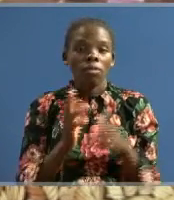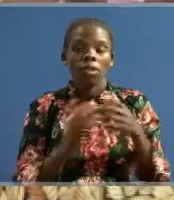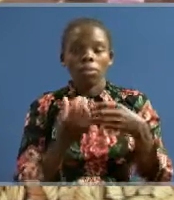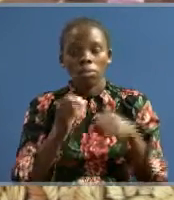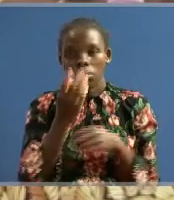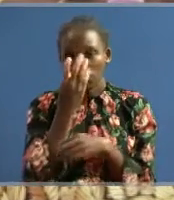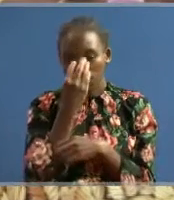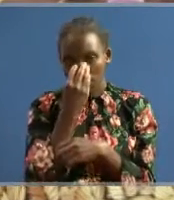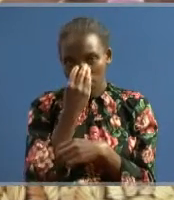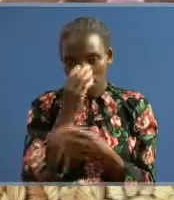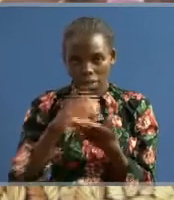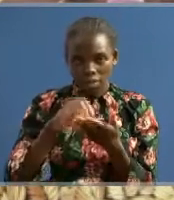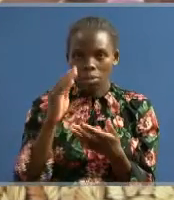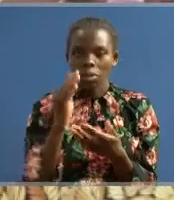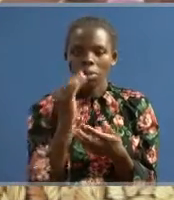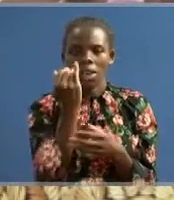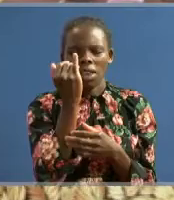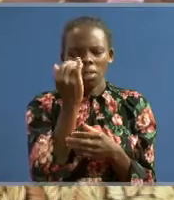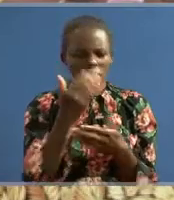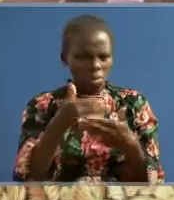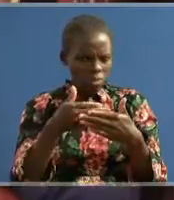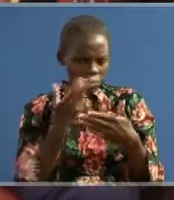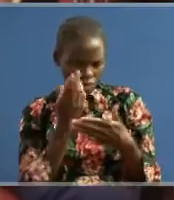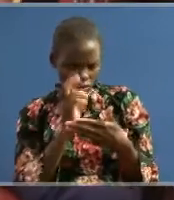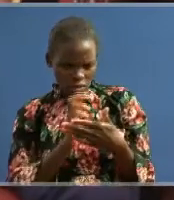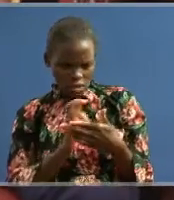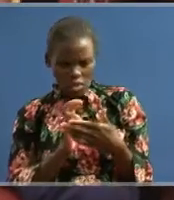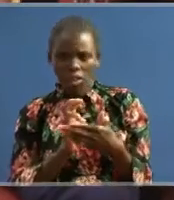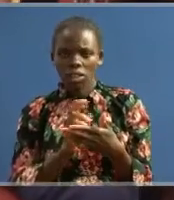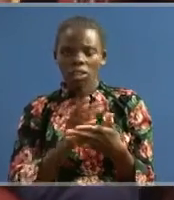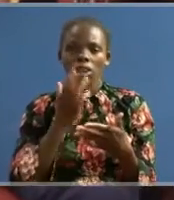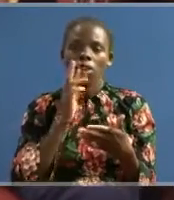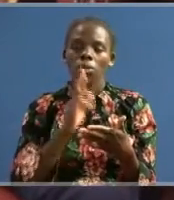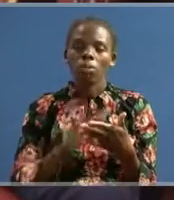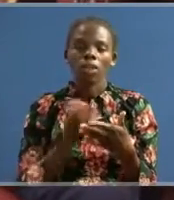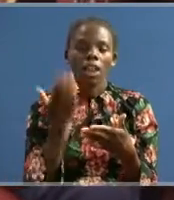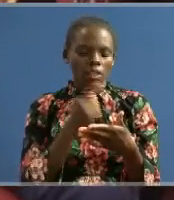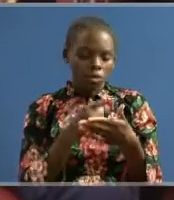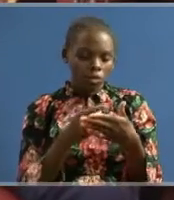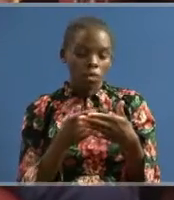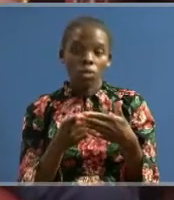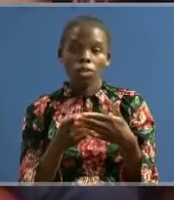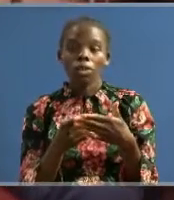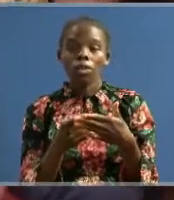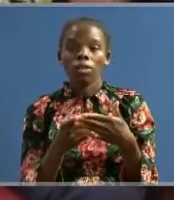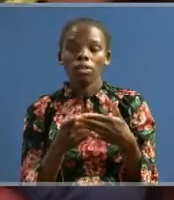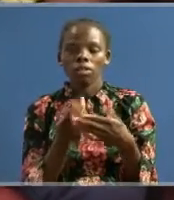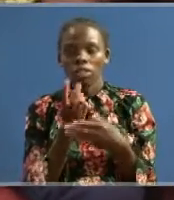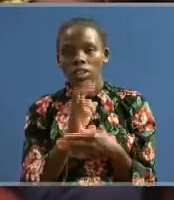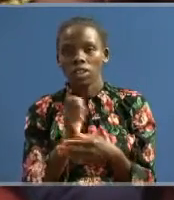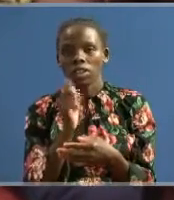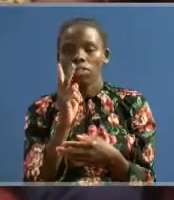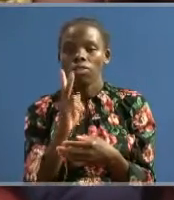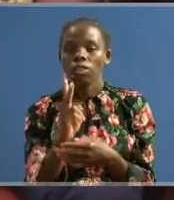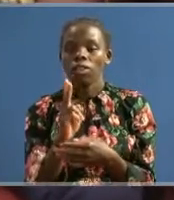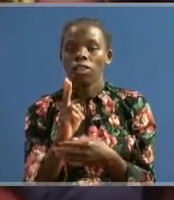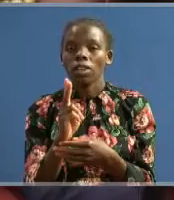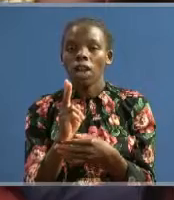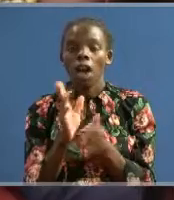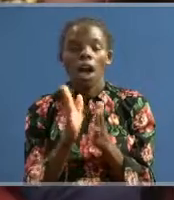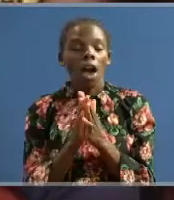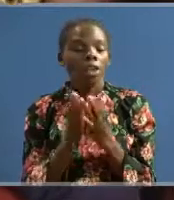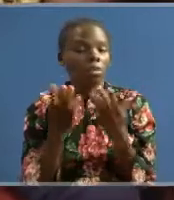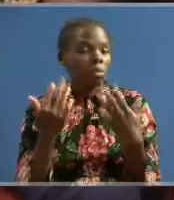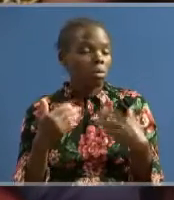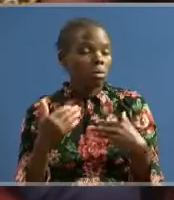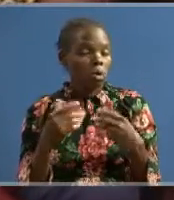always rejected BBI, even before seeing the report. He said for the last few days he has been seeing him on TV, Ruto and his people